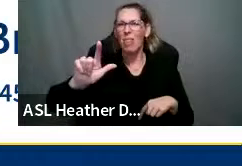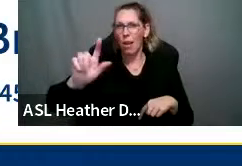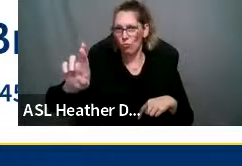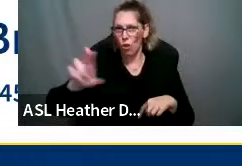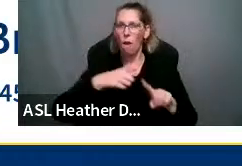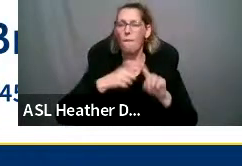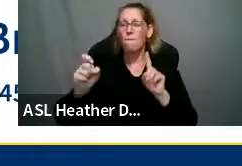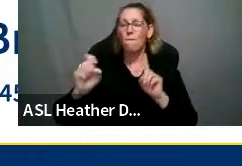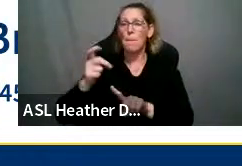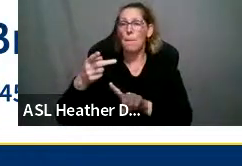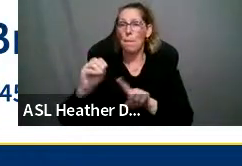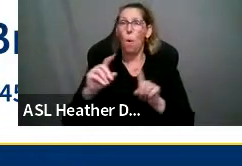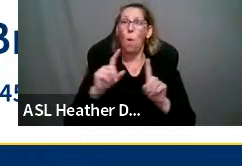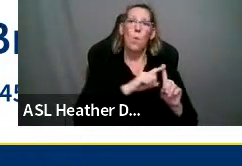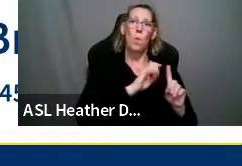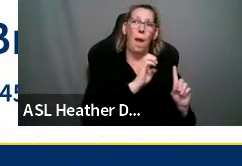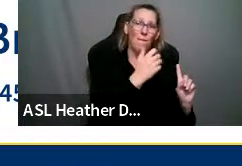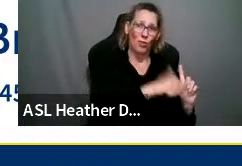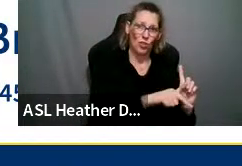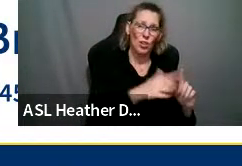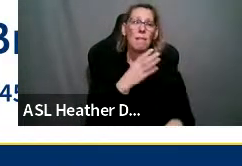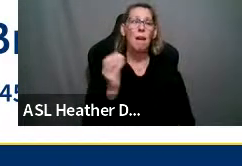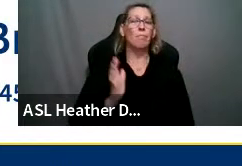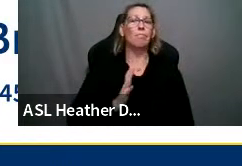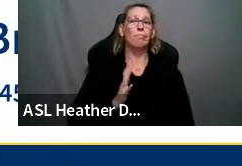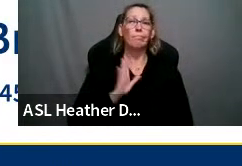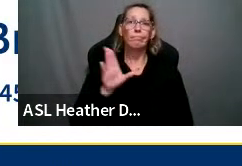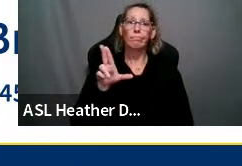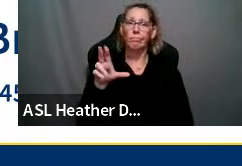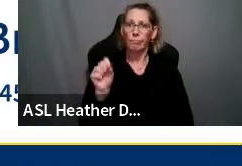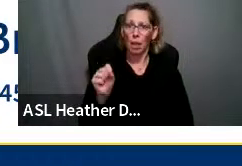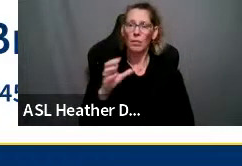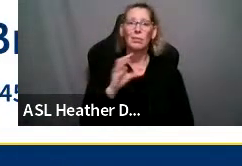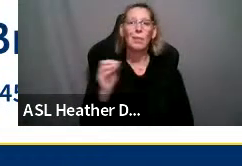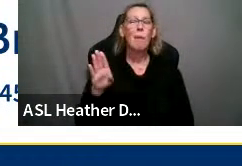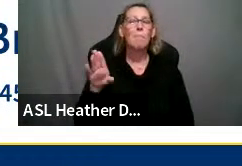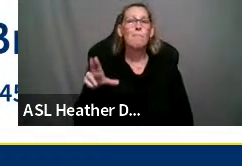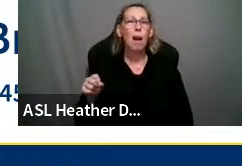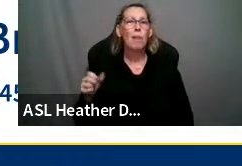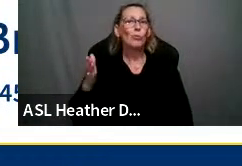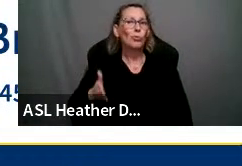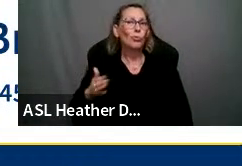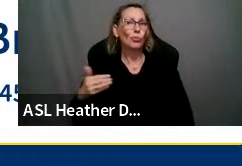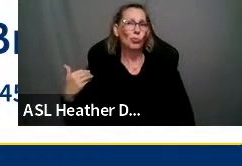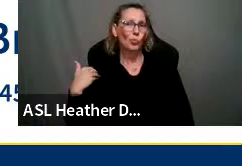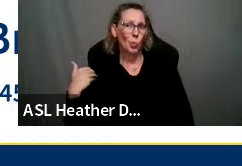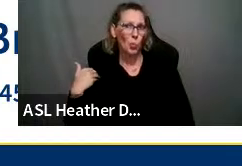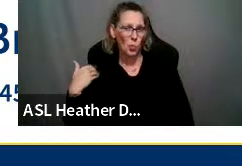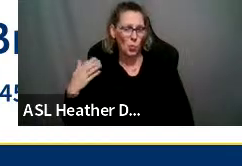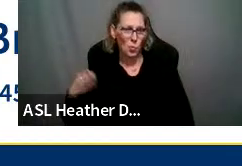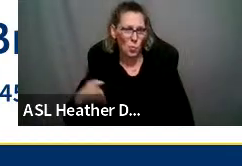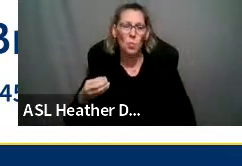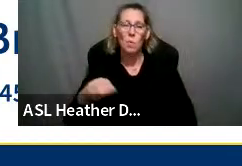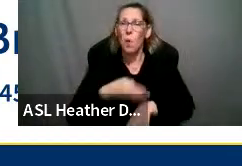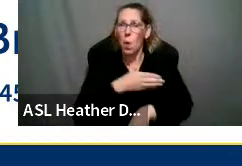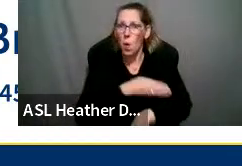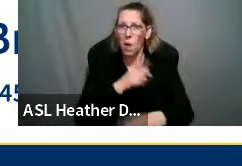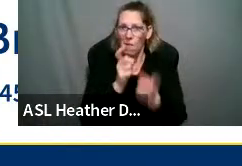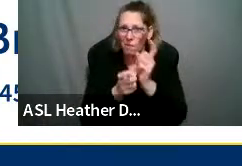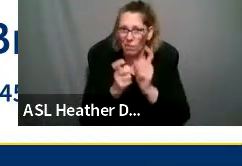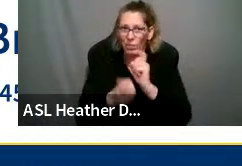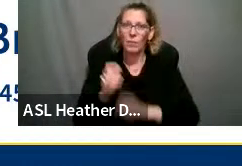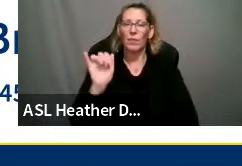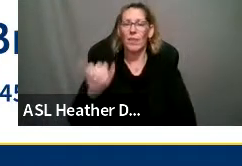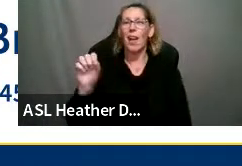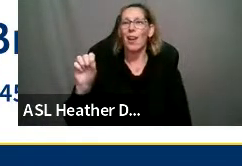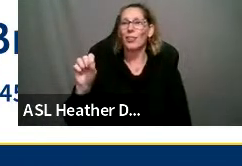well as the express bus enhancements and the bus on shoulder improvements, and all the active transportation improvements that Shilpa